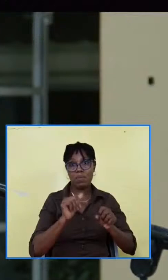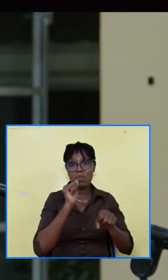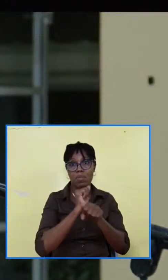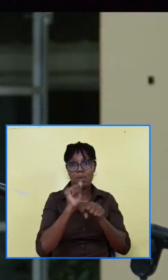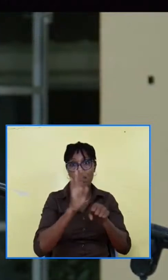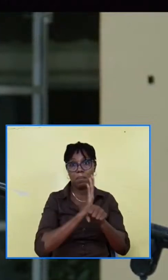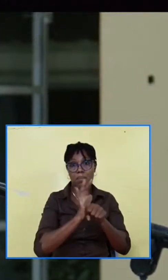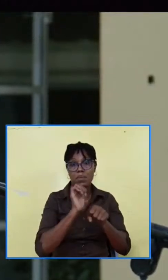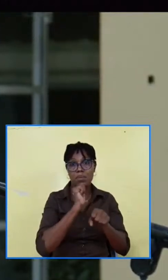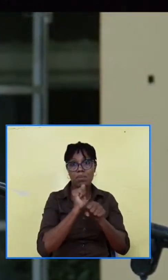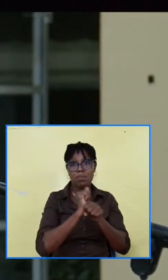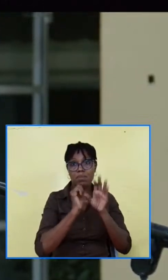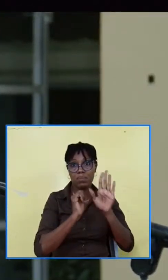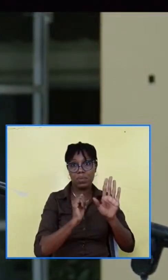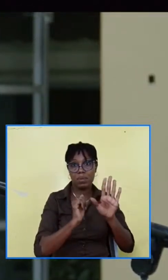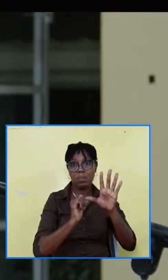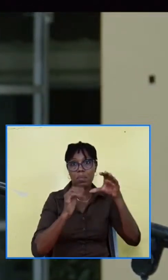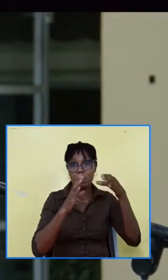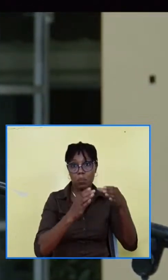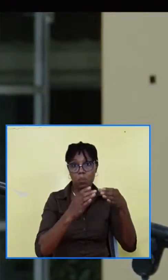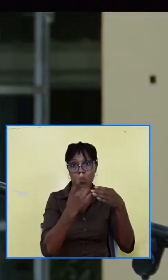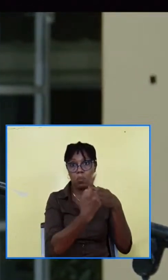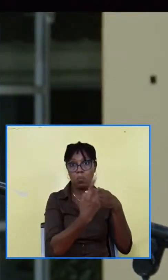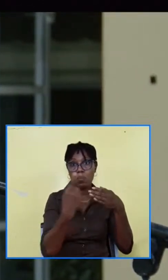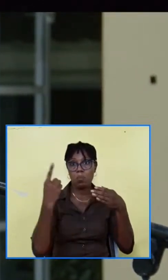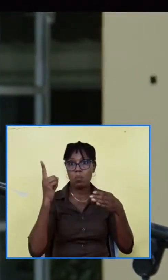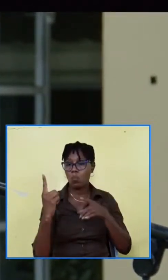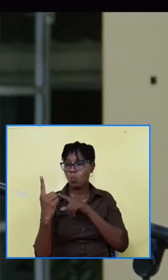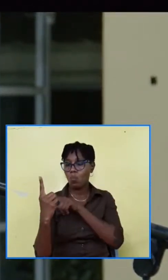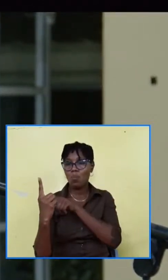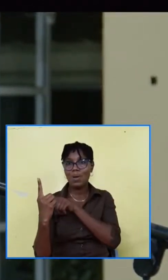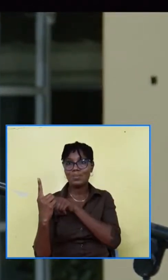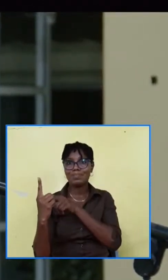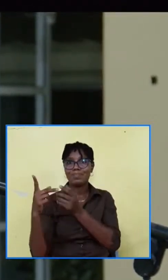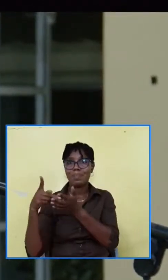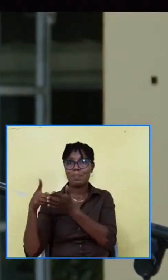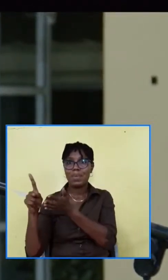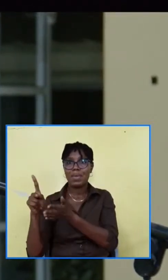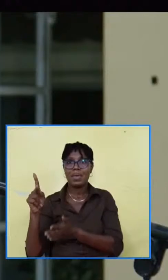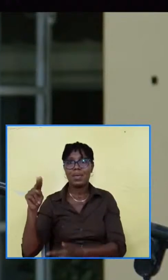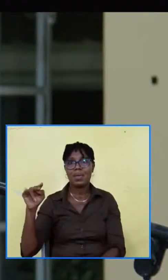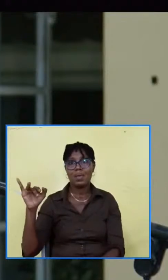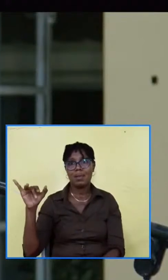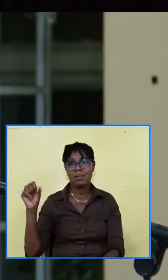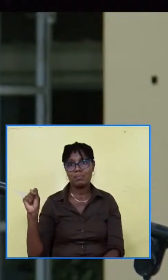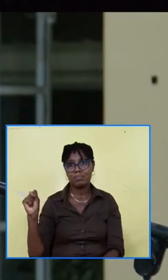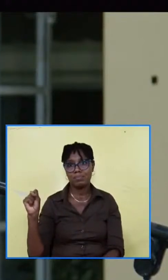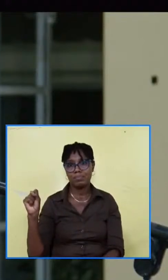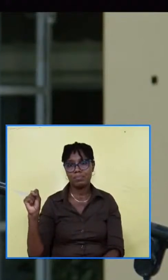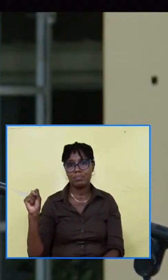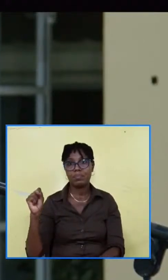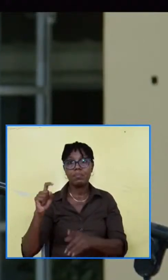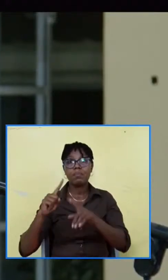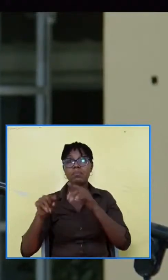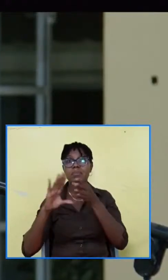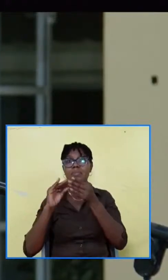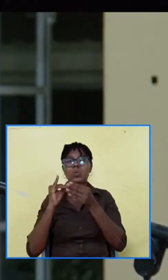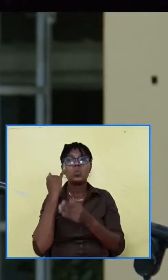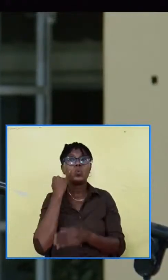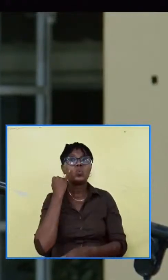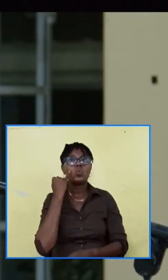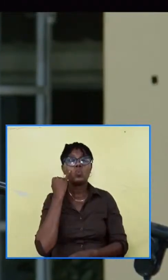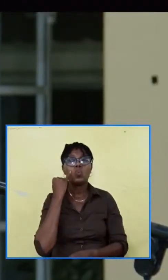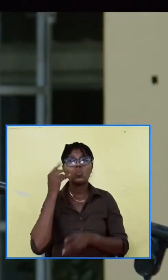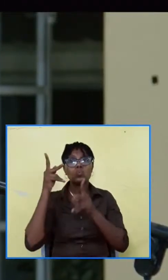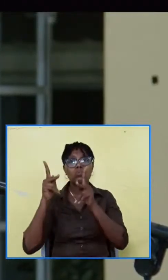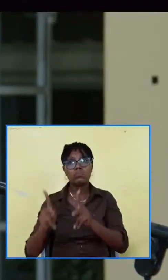pays contributions. My understanding is that if an employer pays contributions